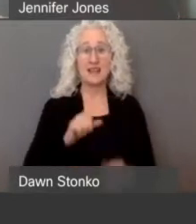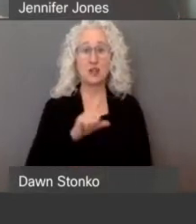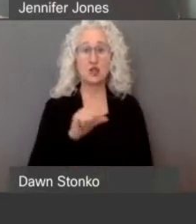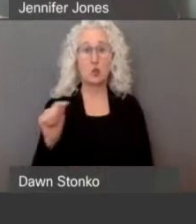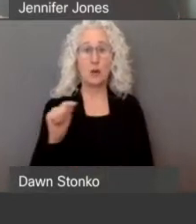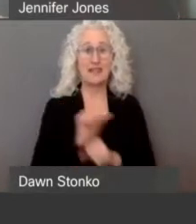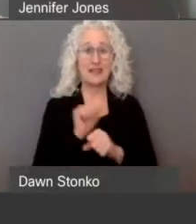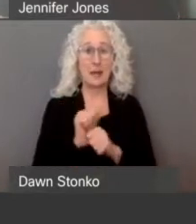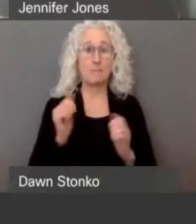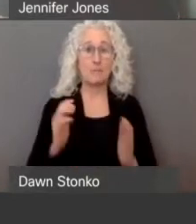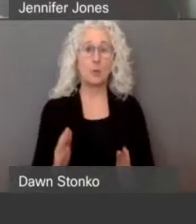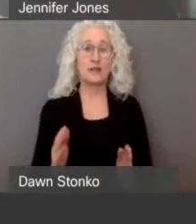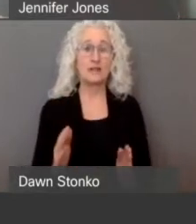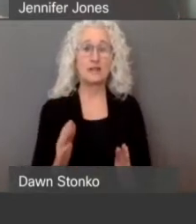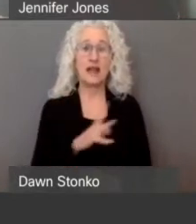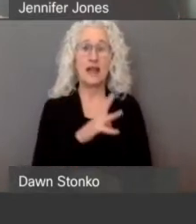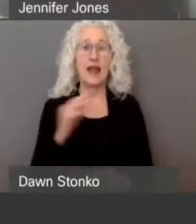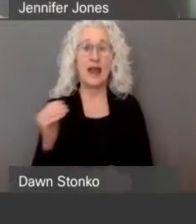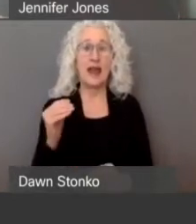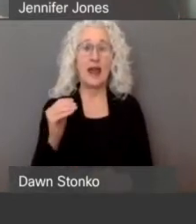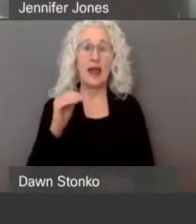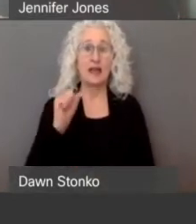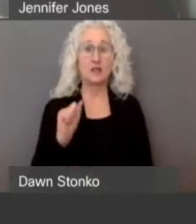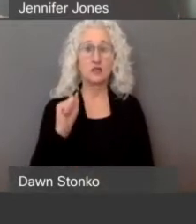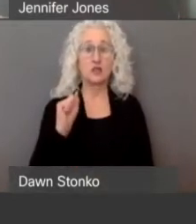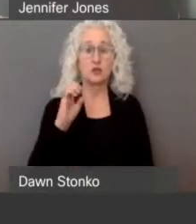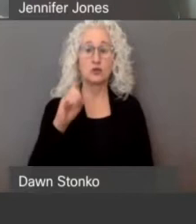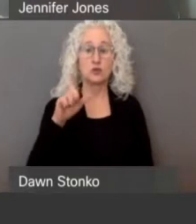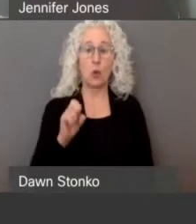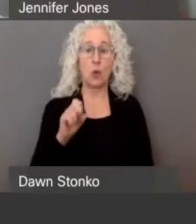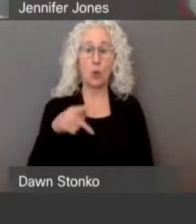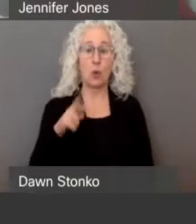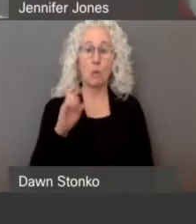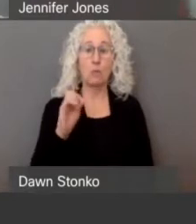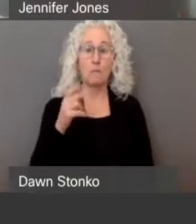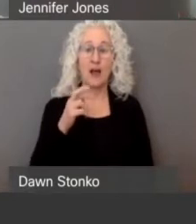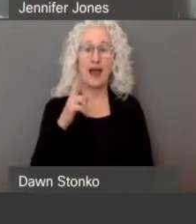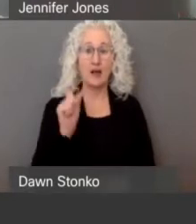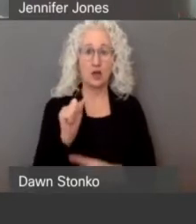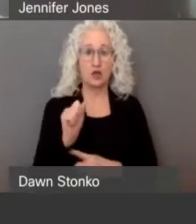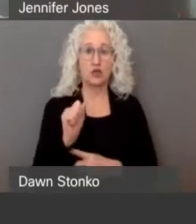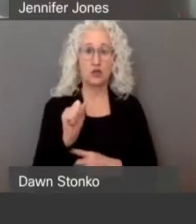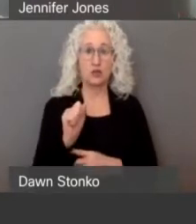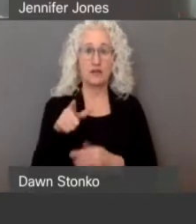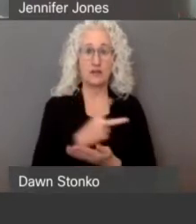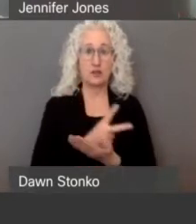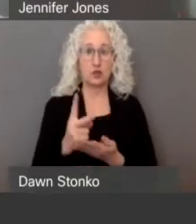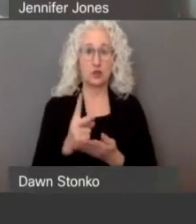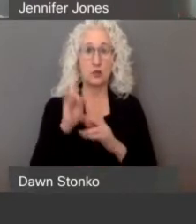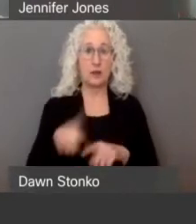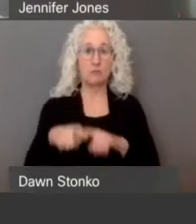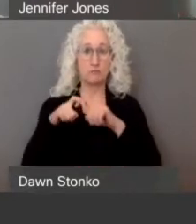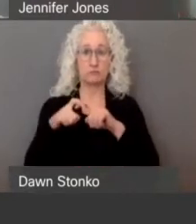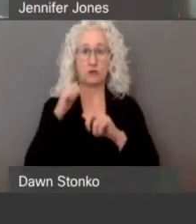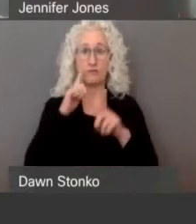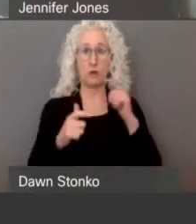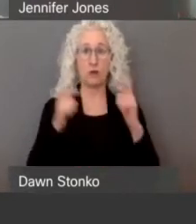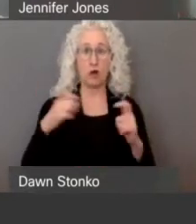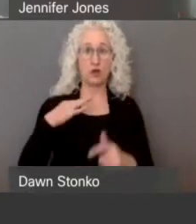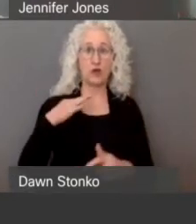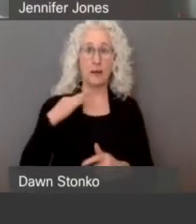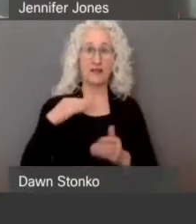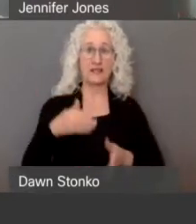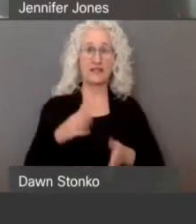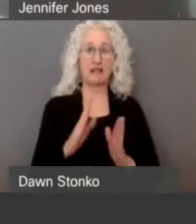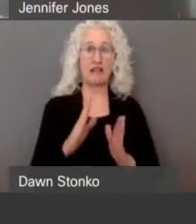20 employees and sole proprietors. This 2-week moratorium on larger applicants